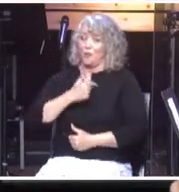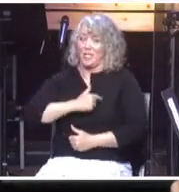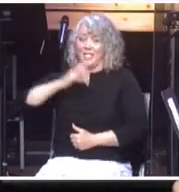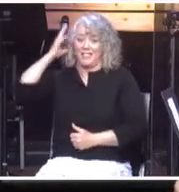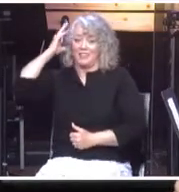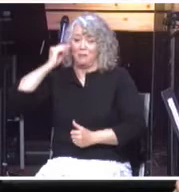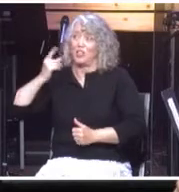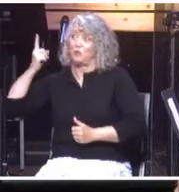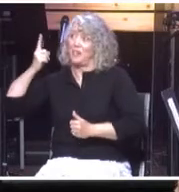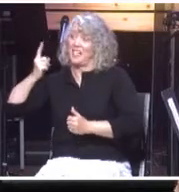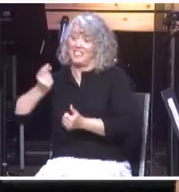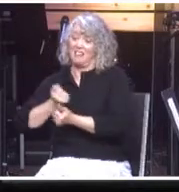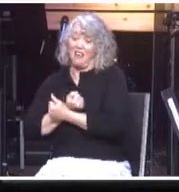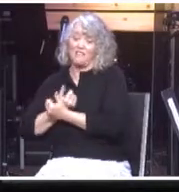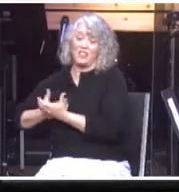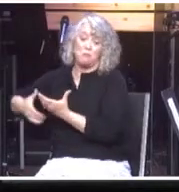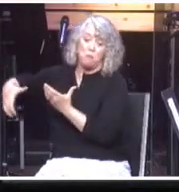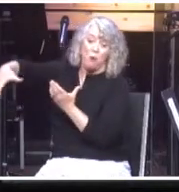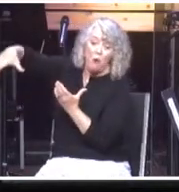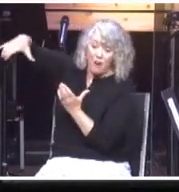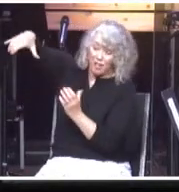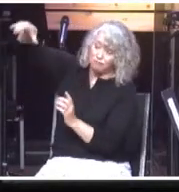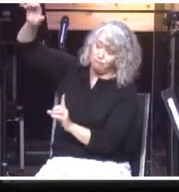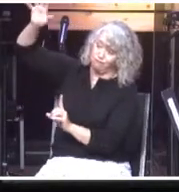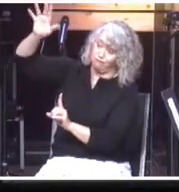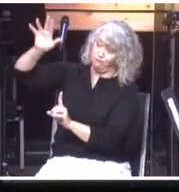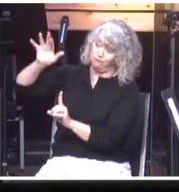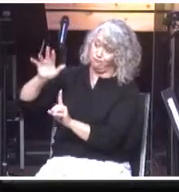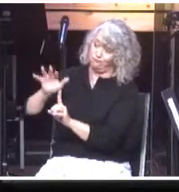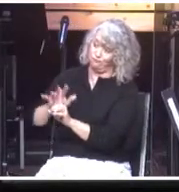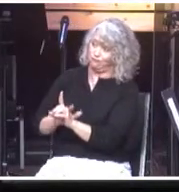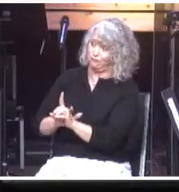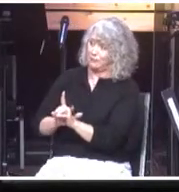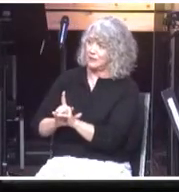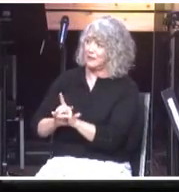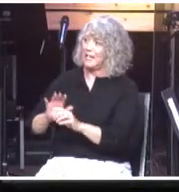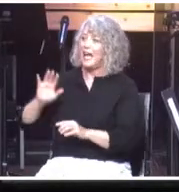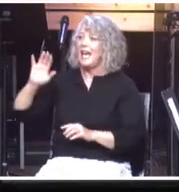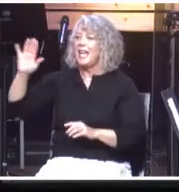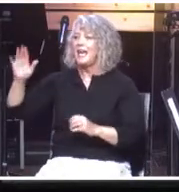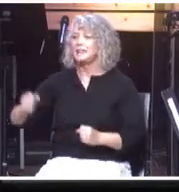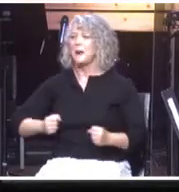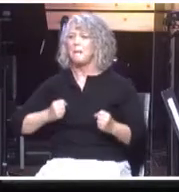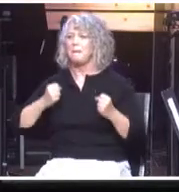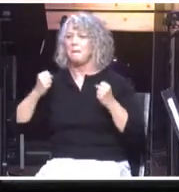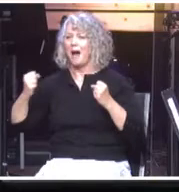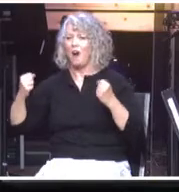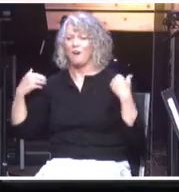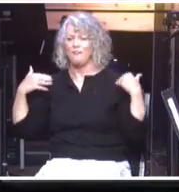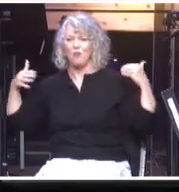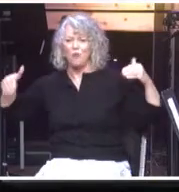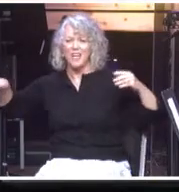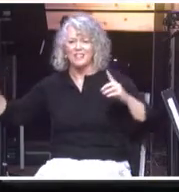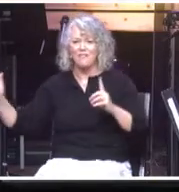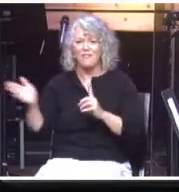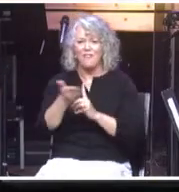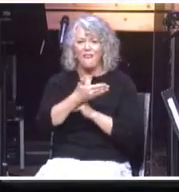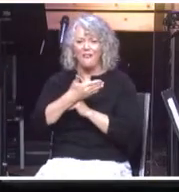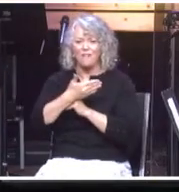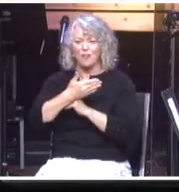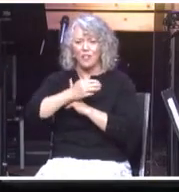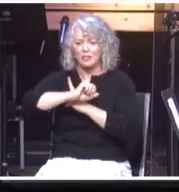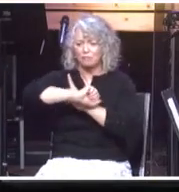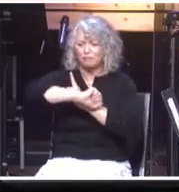your heavenly Father. Underneath the shadow of his mighty wings, you are truly safe. You are